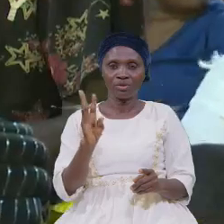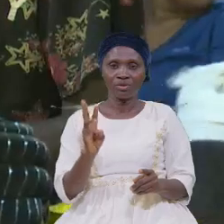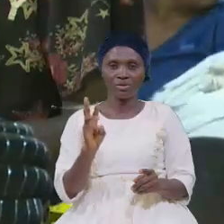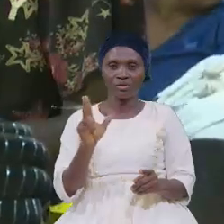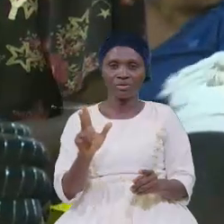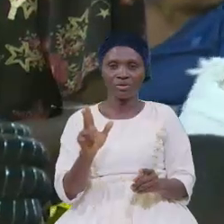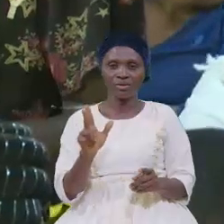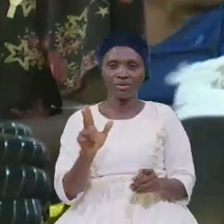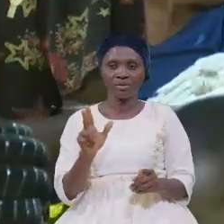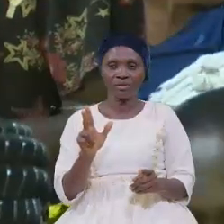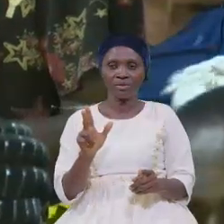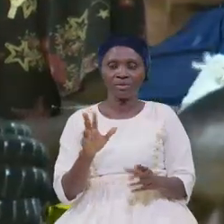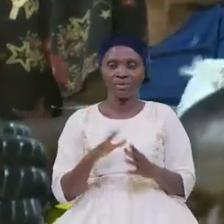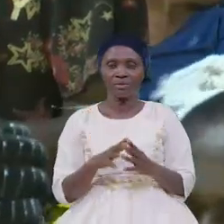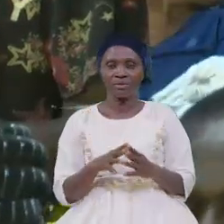+234 195 444 9263. I repeat again,